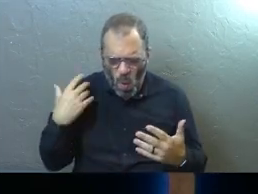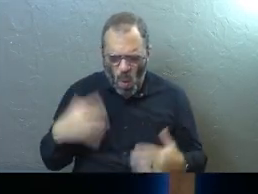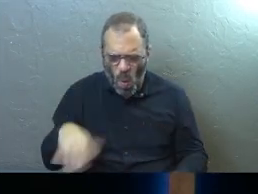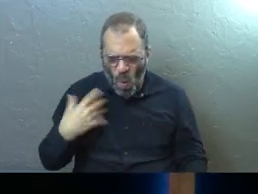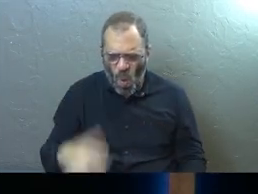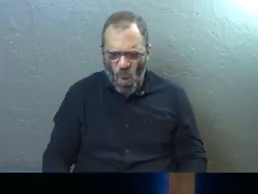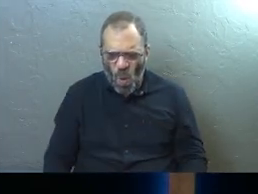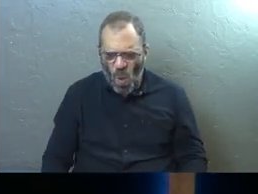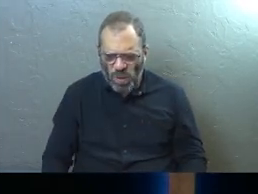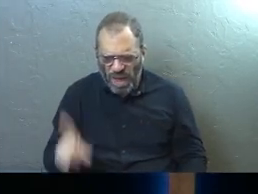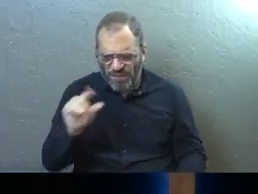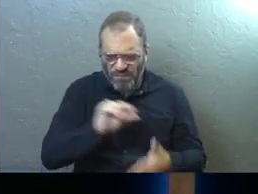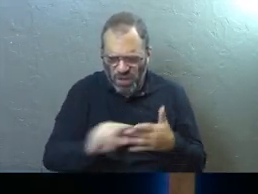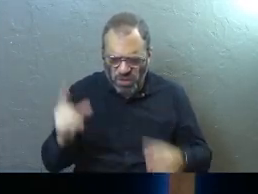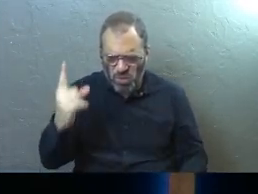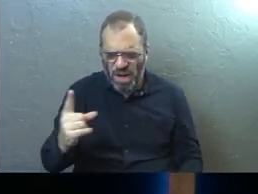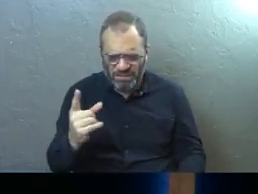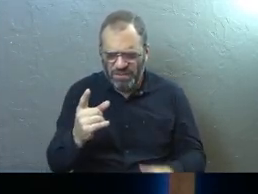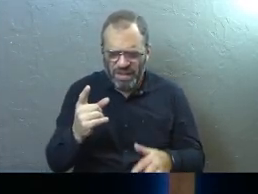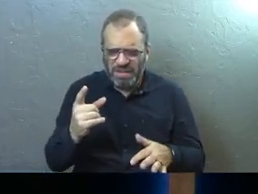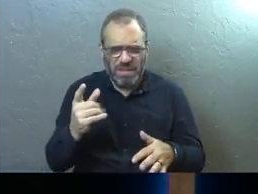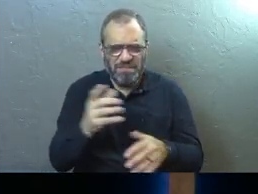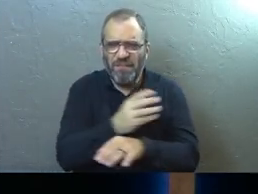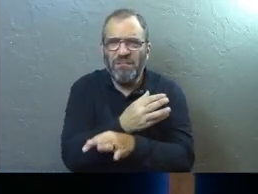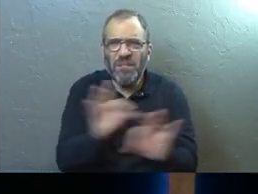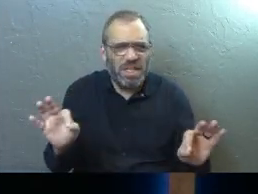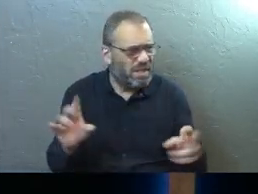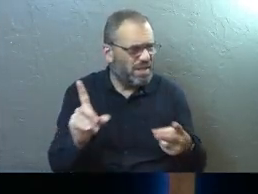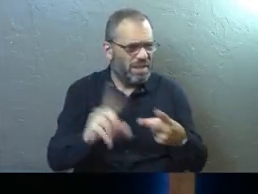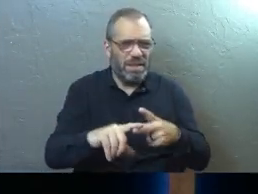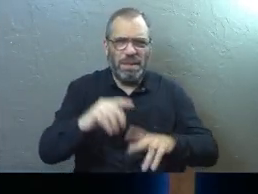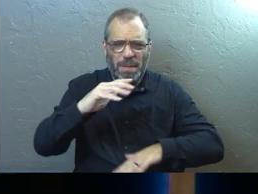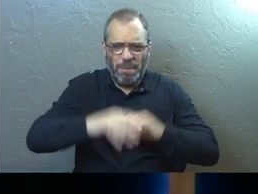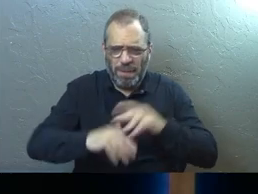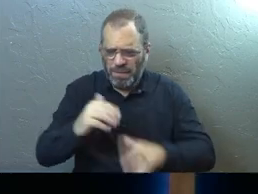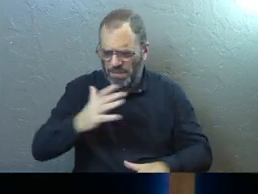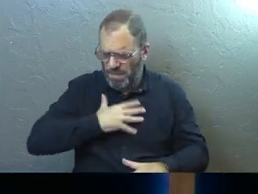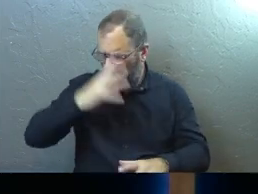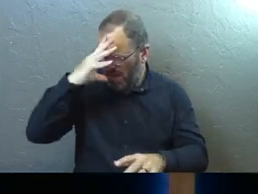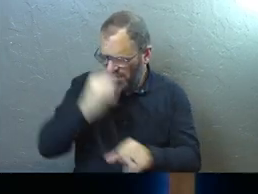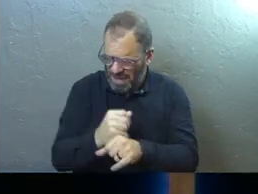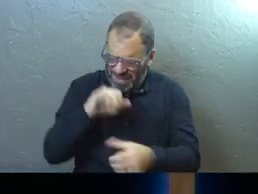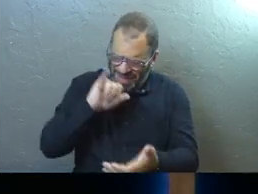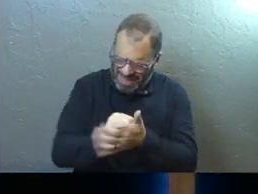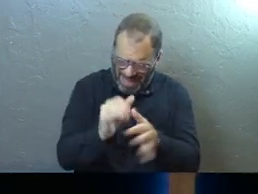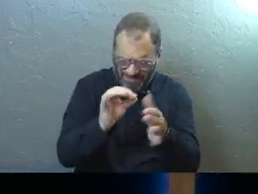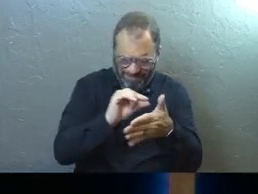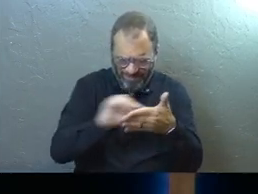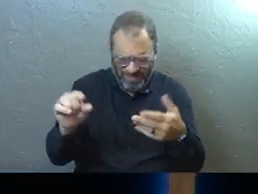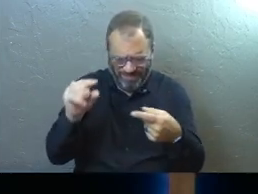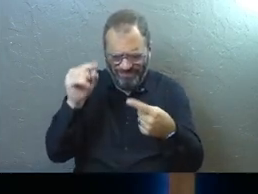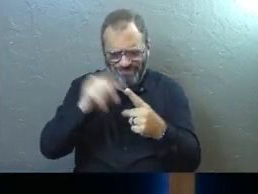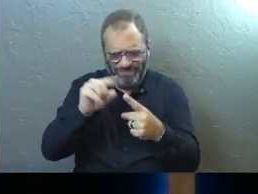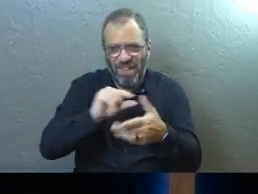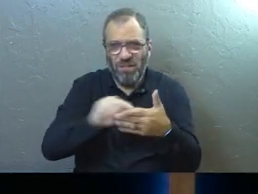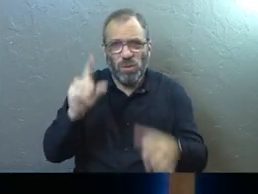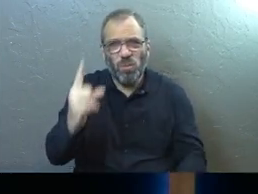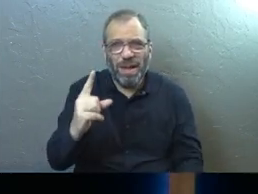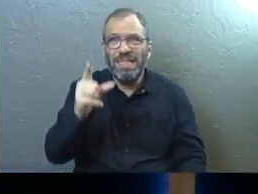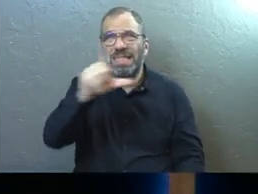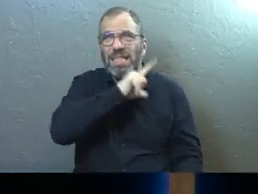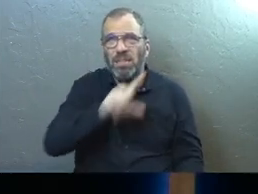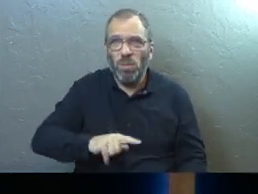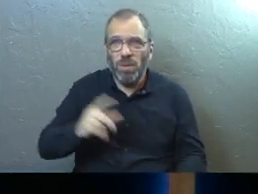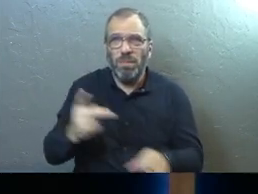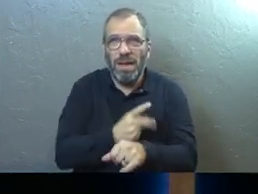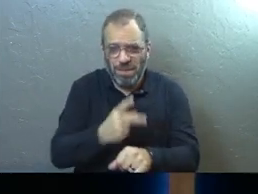in there. There's so much freedom for us. There's so much building up of our faith in that simple phrase, the Lord is my shepherd,